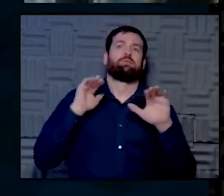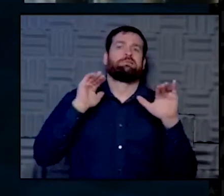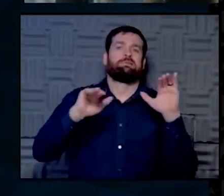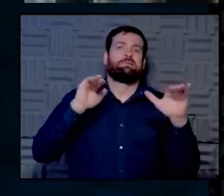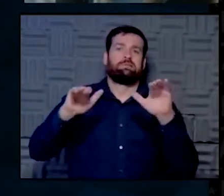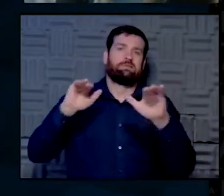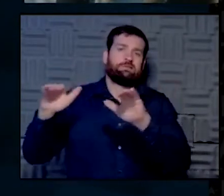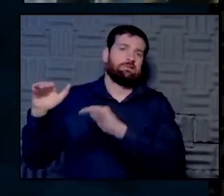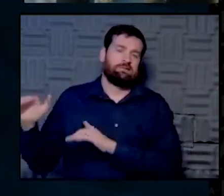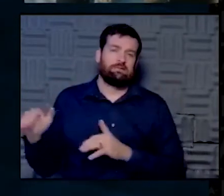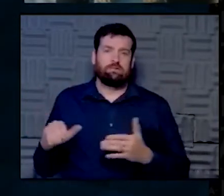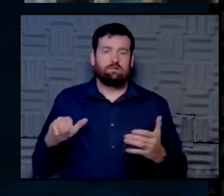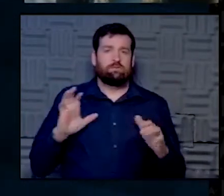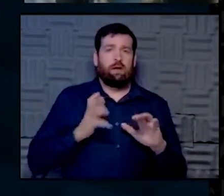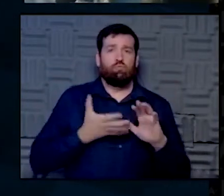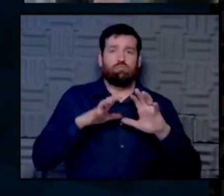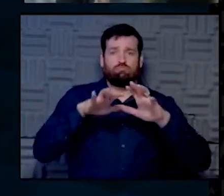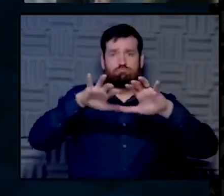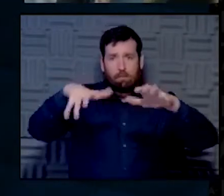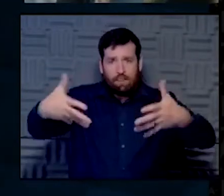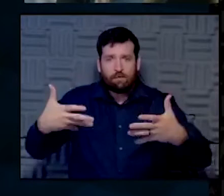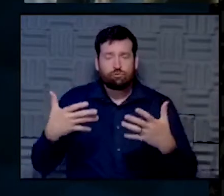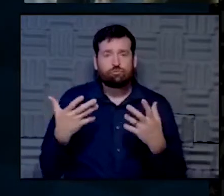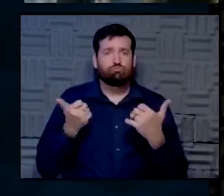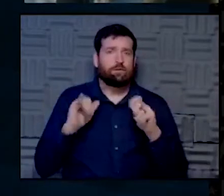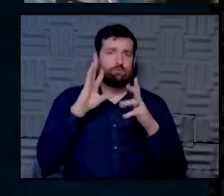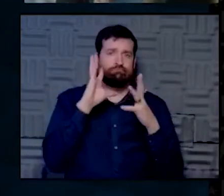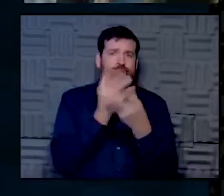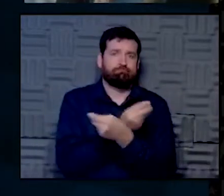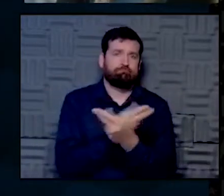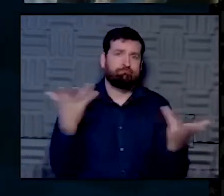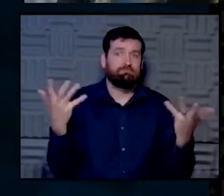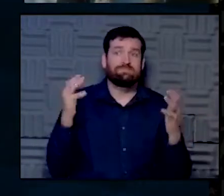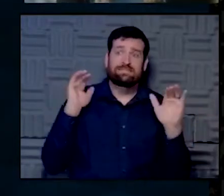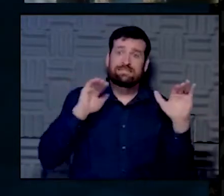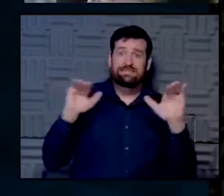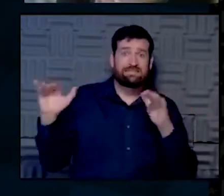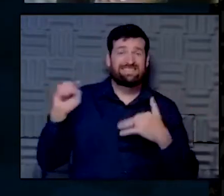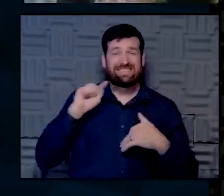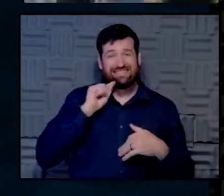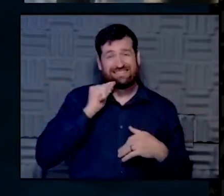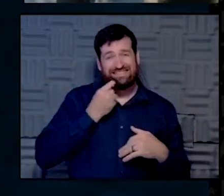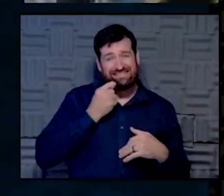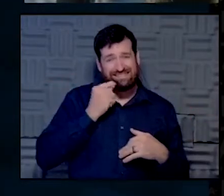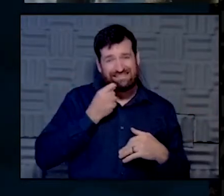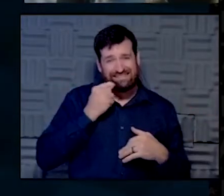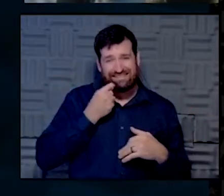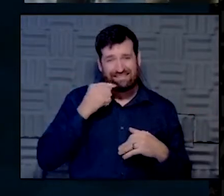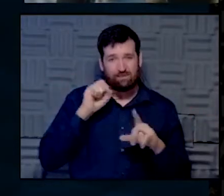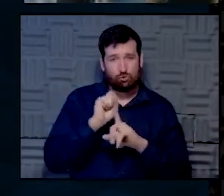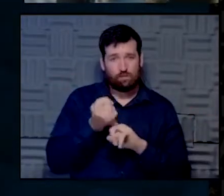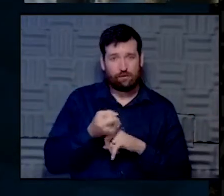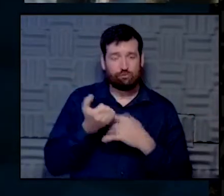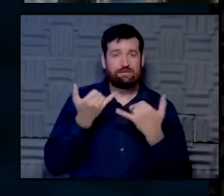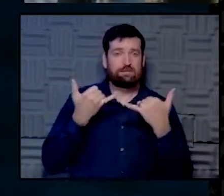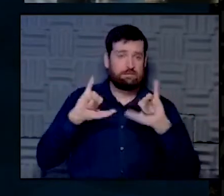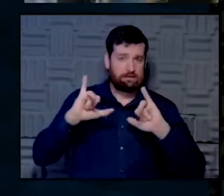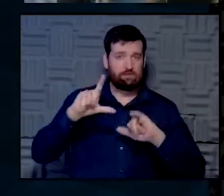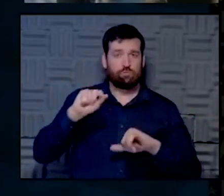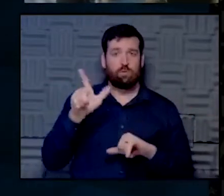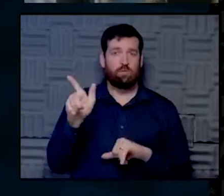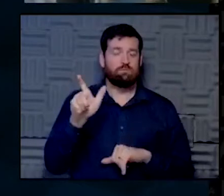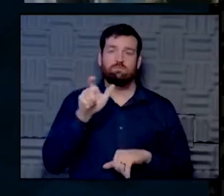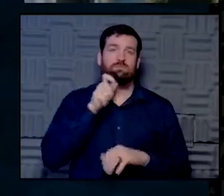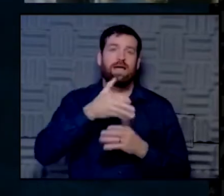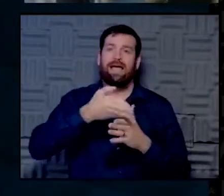to our population to try and let people know, hey, this is a serious situation that's continuing into 2021. It didn't